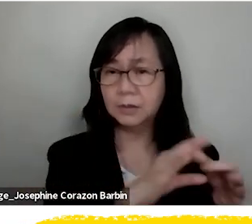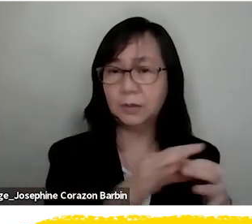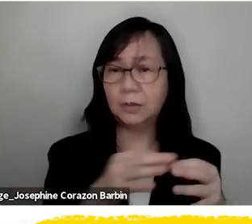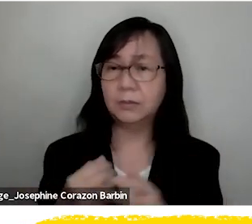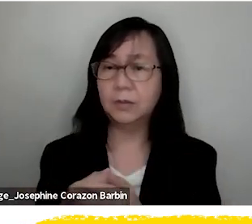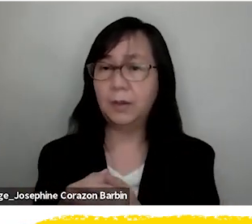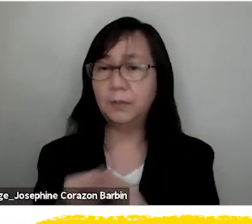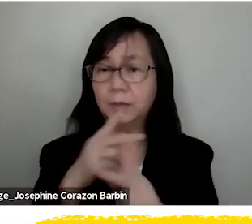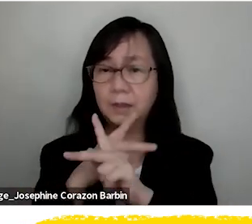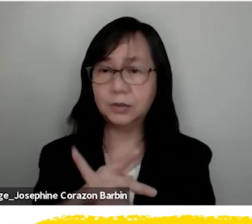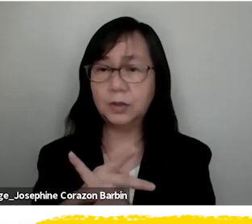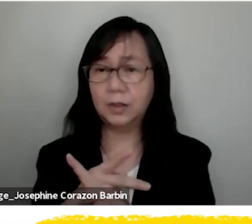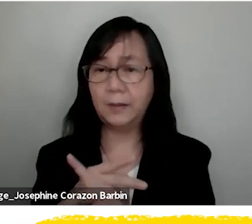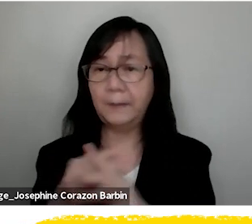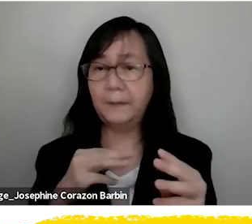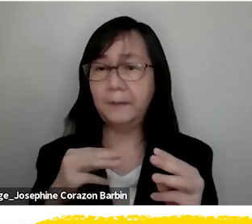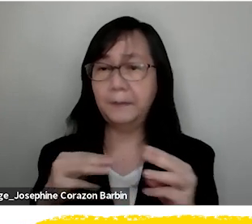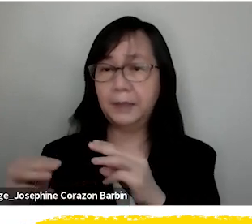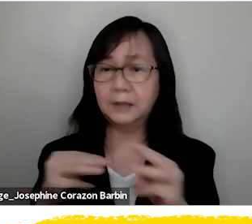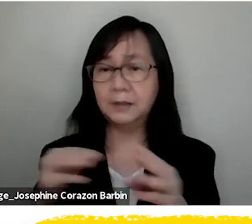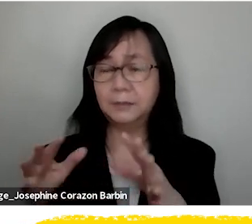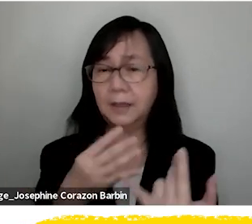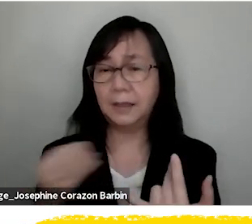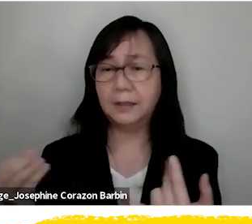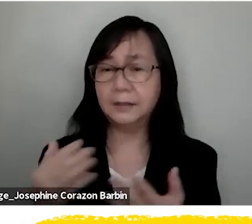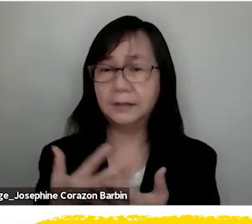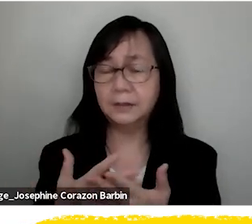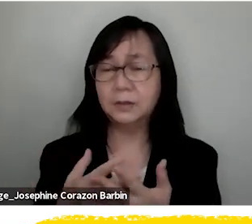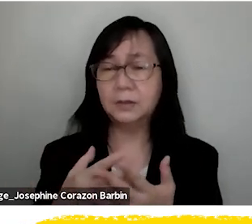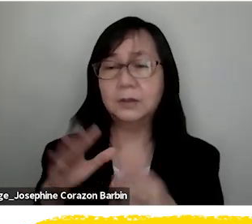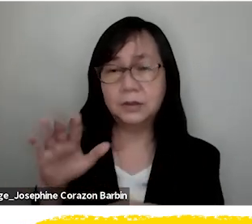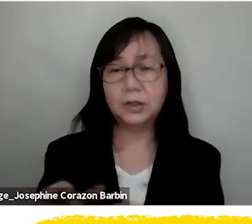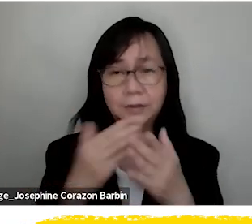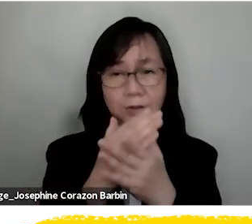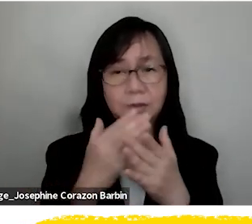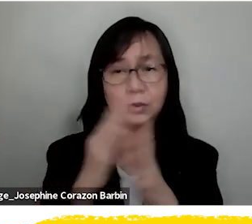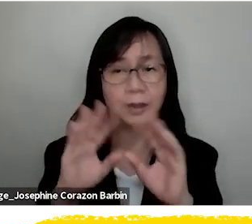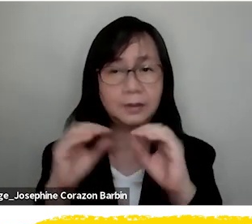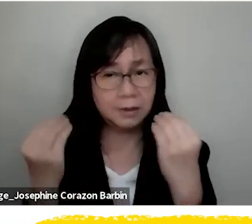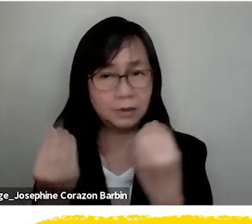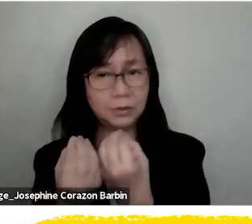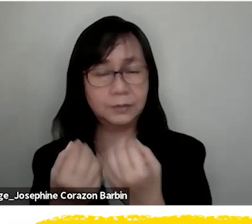protection mechanisms of human rights defenders and child rights organizations, for example.